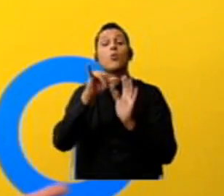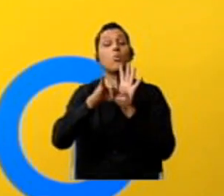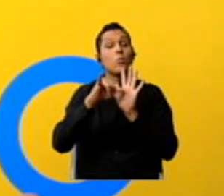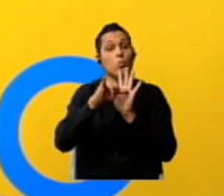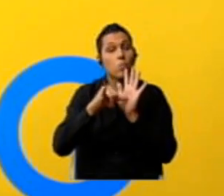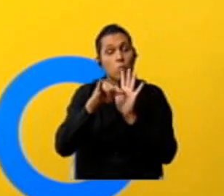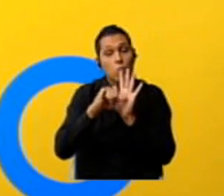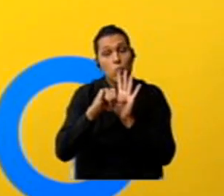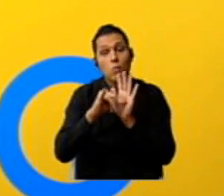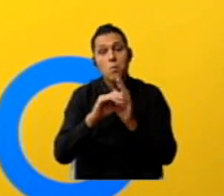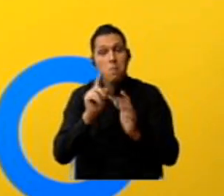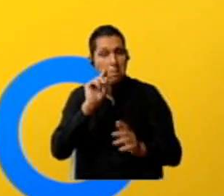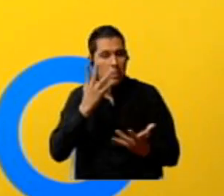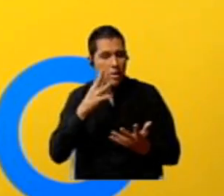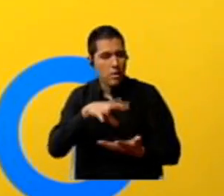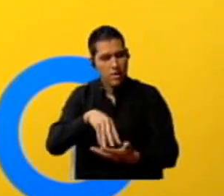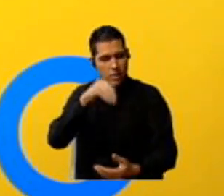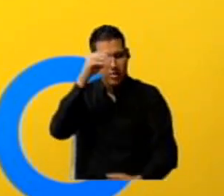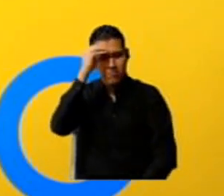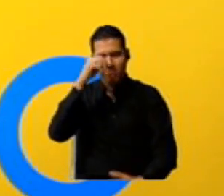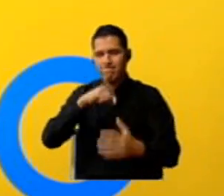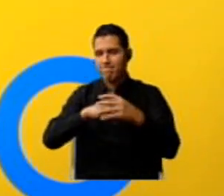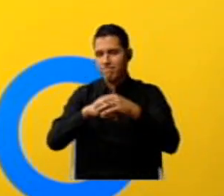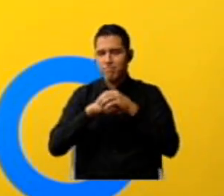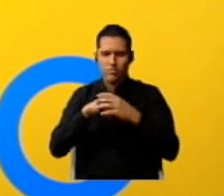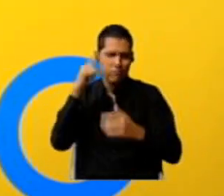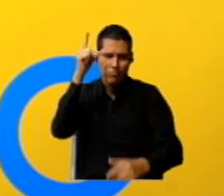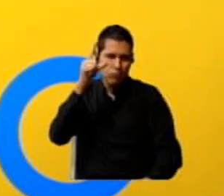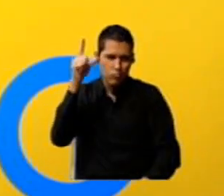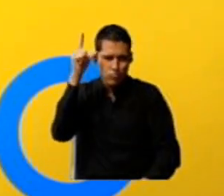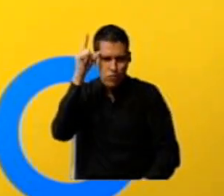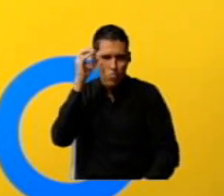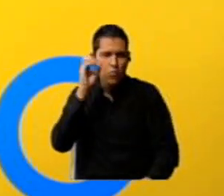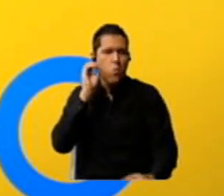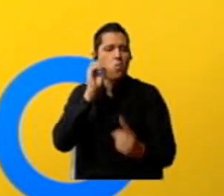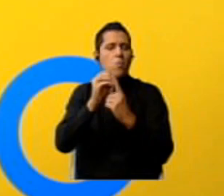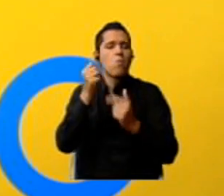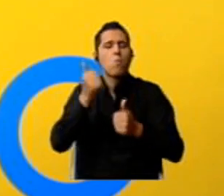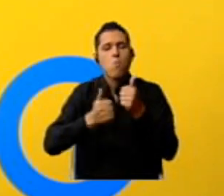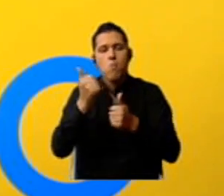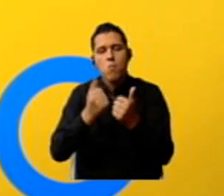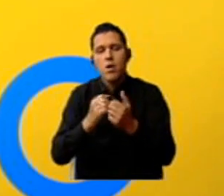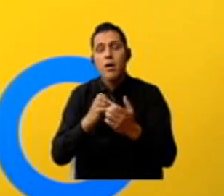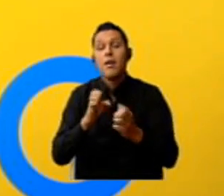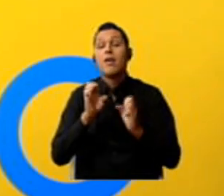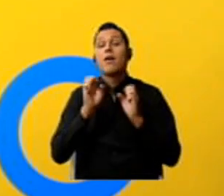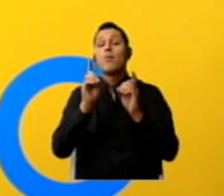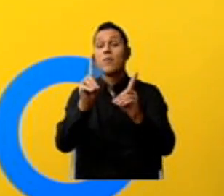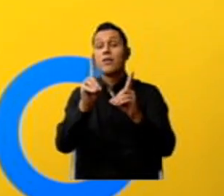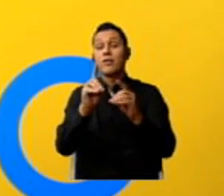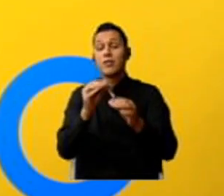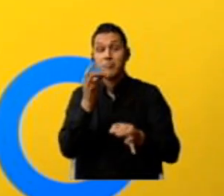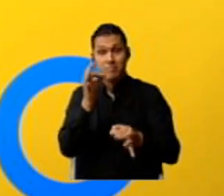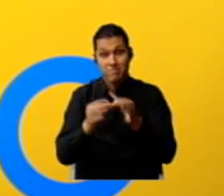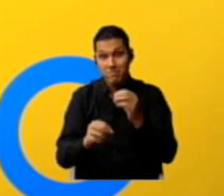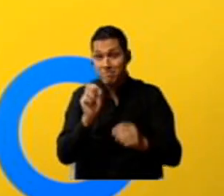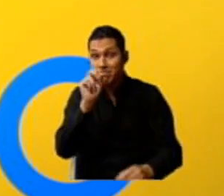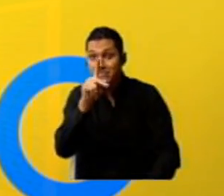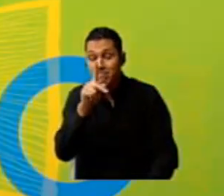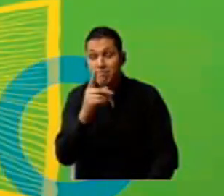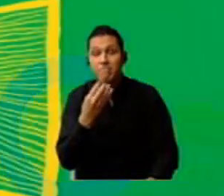el fin de aprender inglés y obviamente con fines y propósitos educativos simplemente, okay?